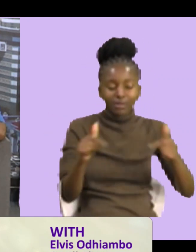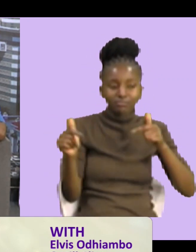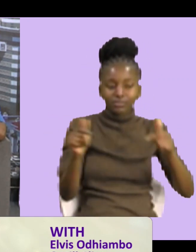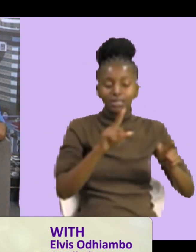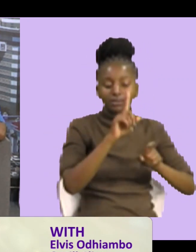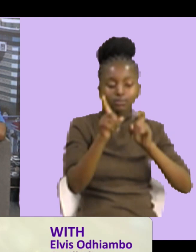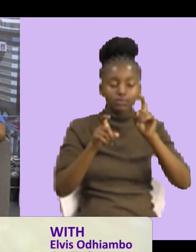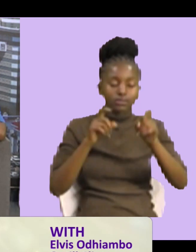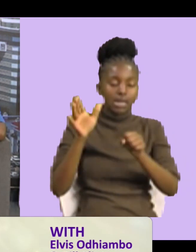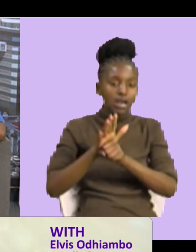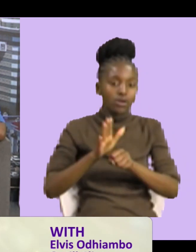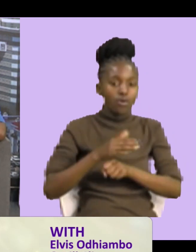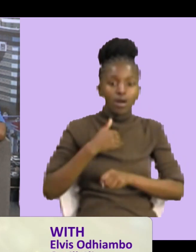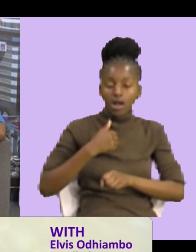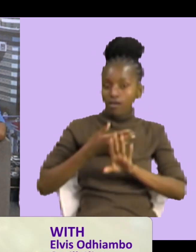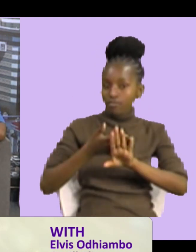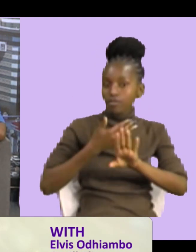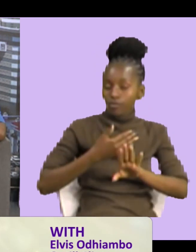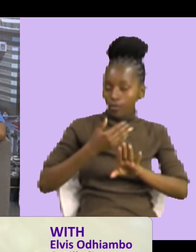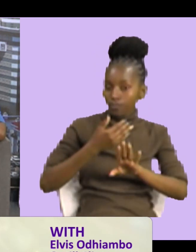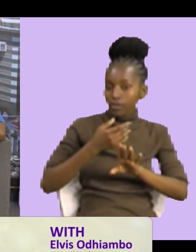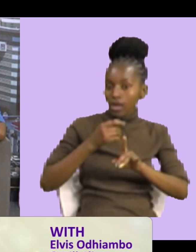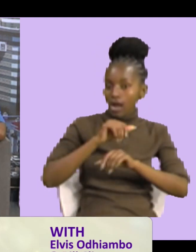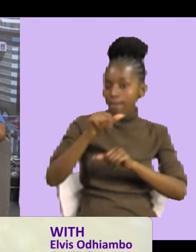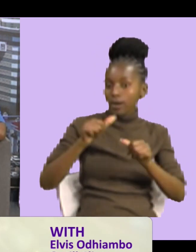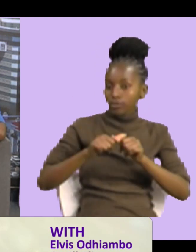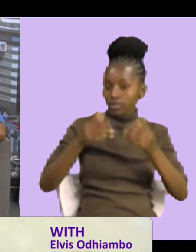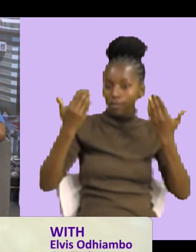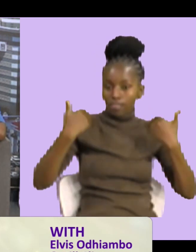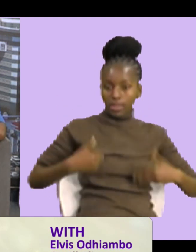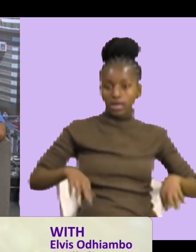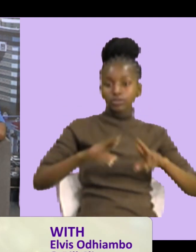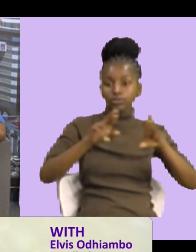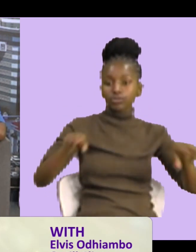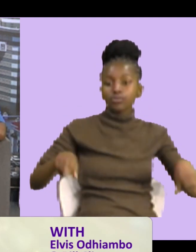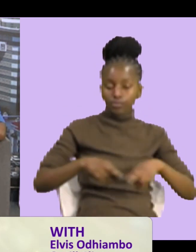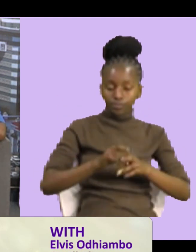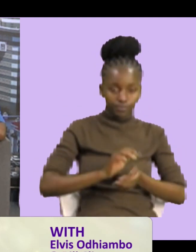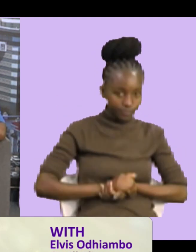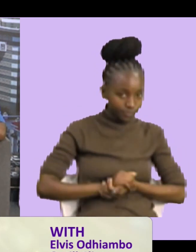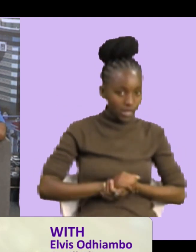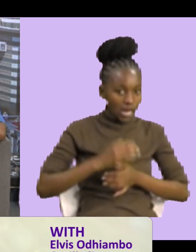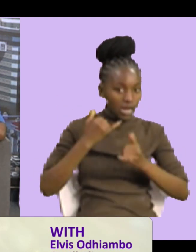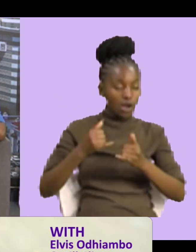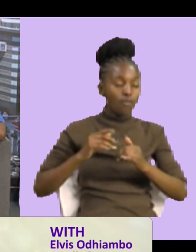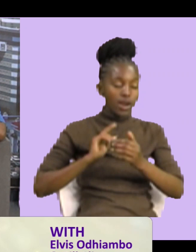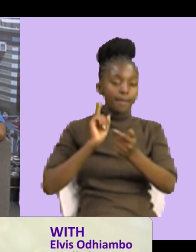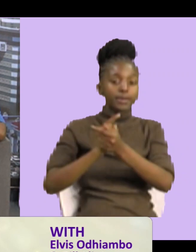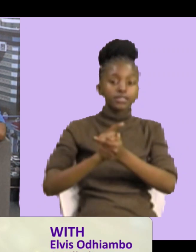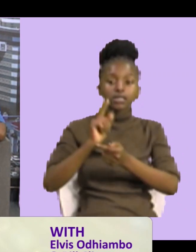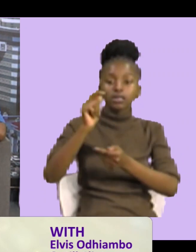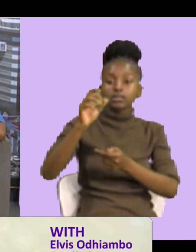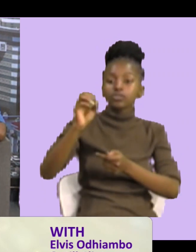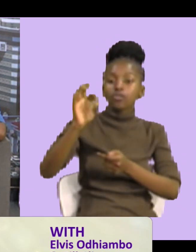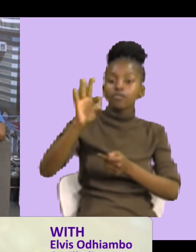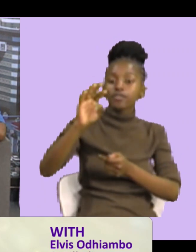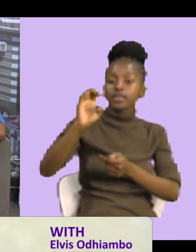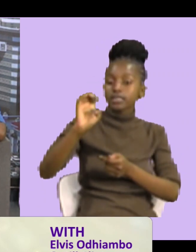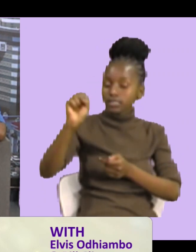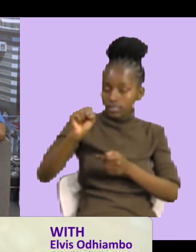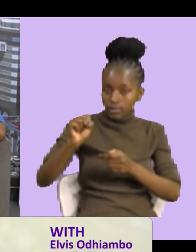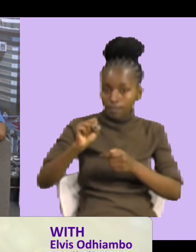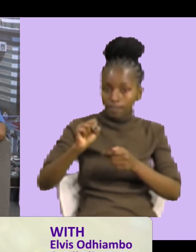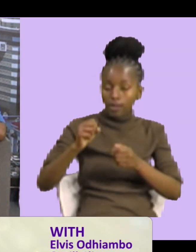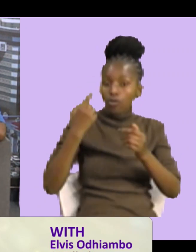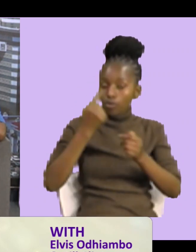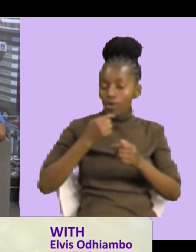questions coming up as far as the dressing room is concerned. But then again, they are playing against the trophies. Everton away next time round when